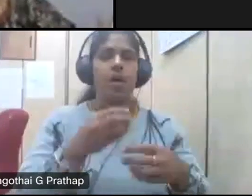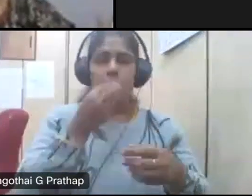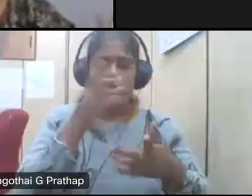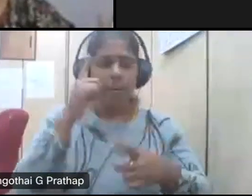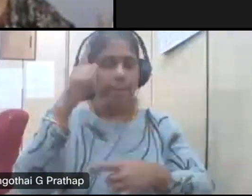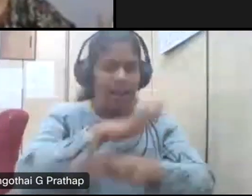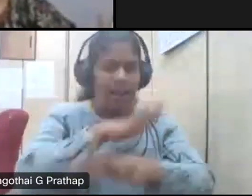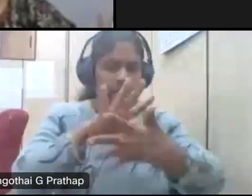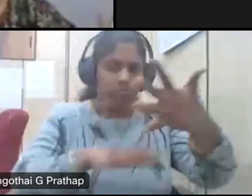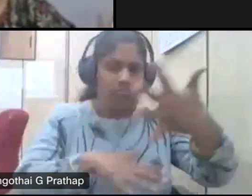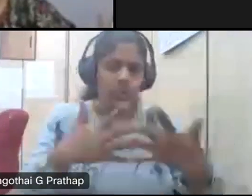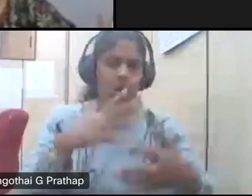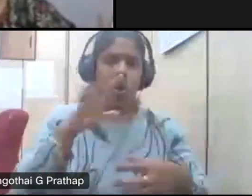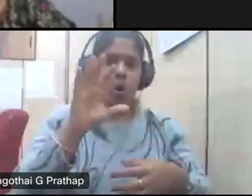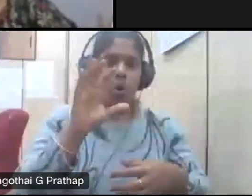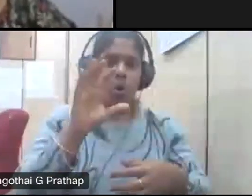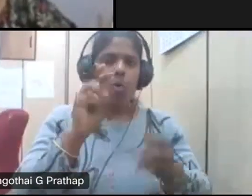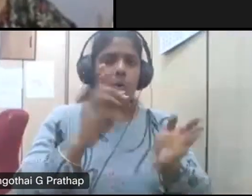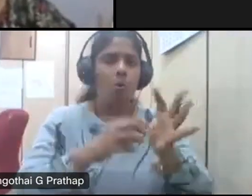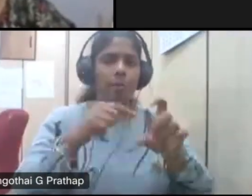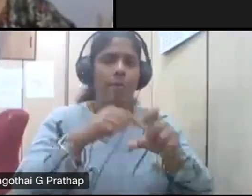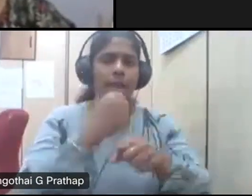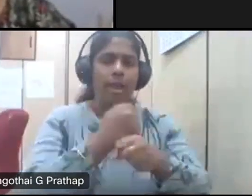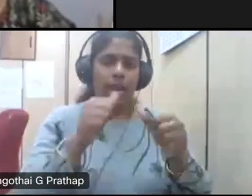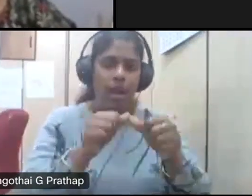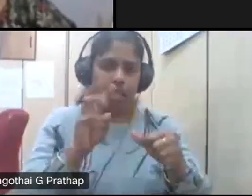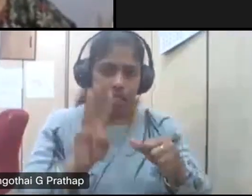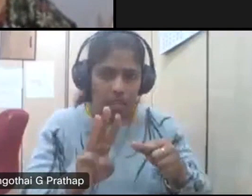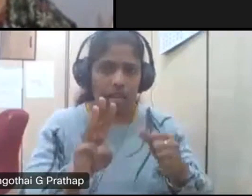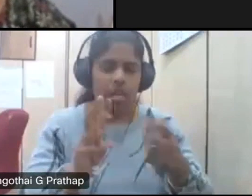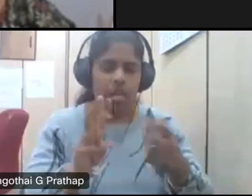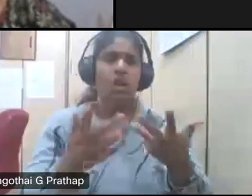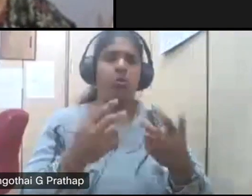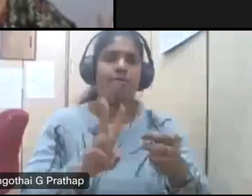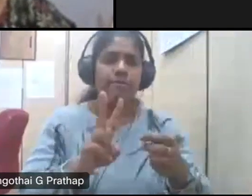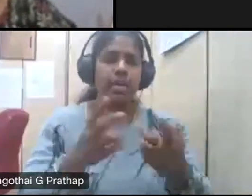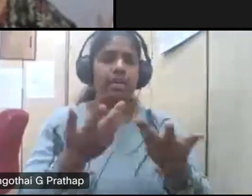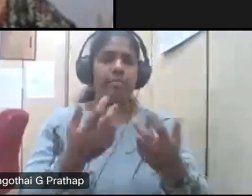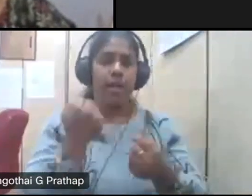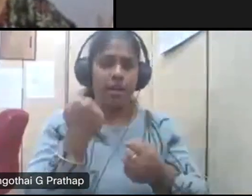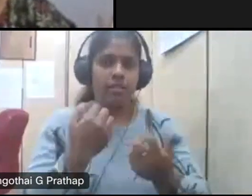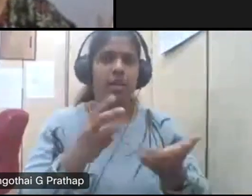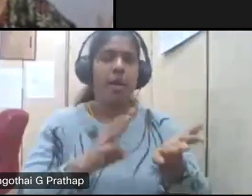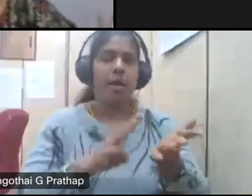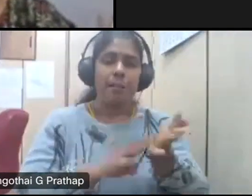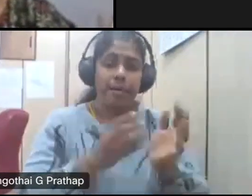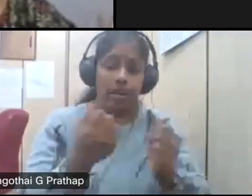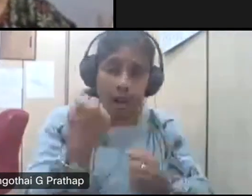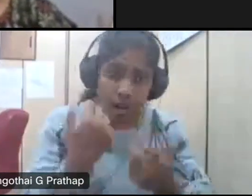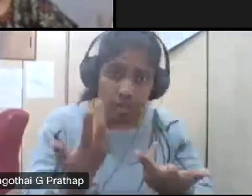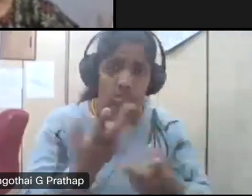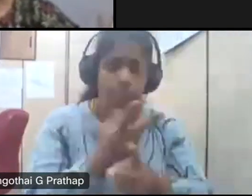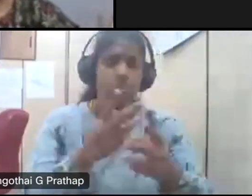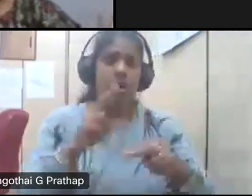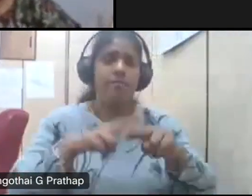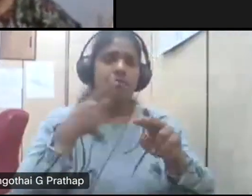acids, vitamins, minerals, essential amino acids, fibers can help to boost the immunity.